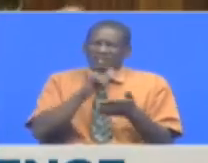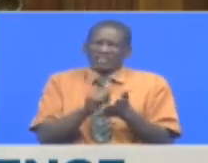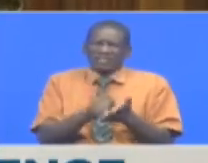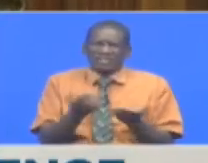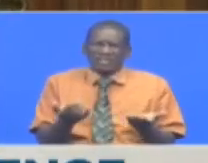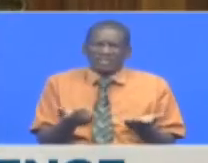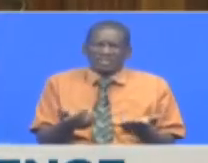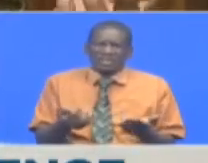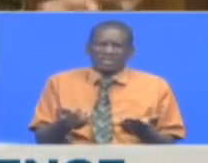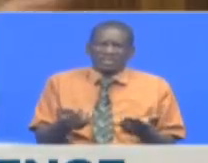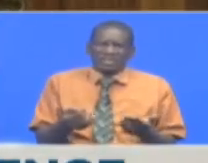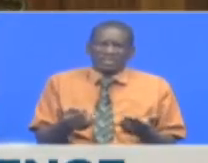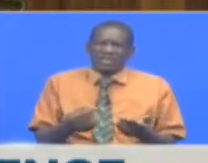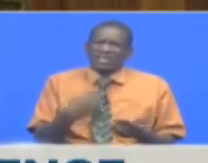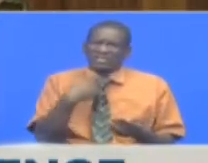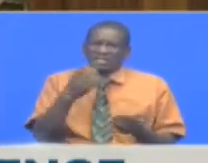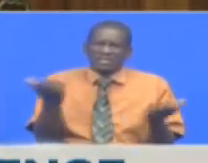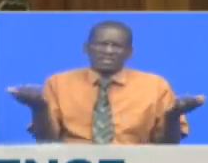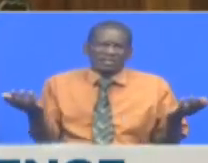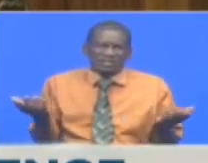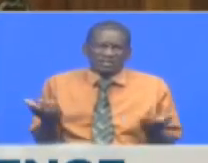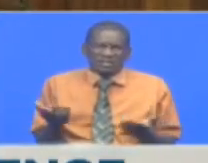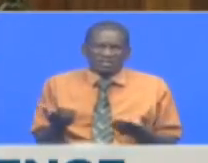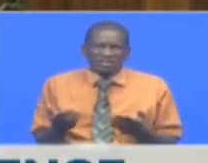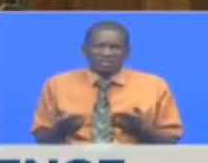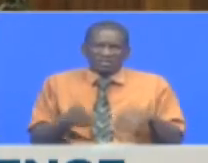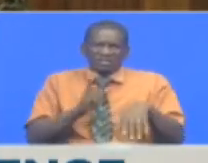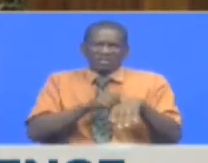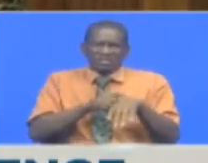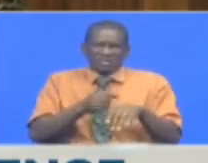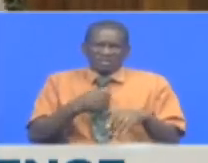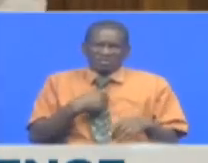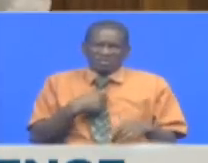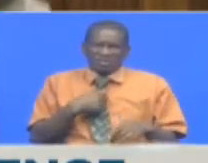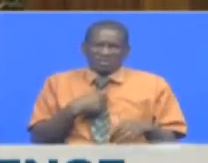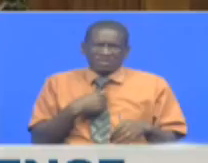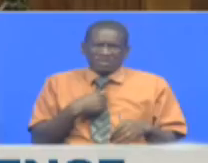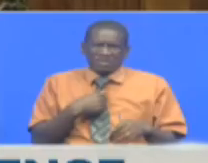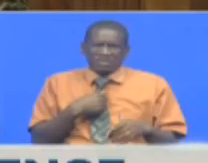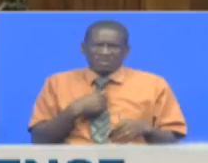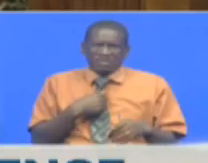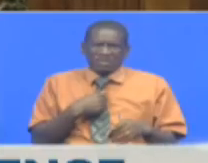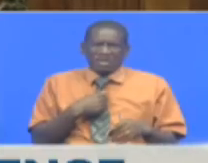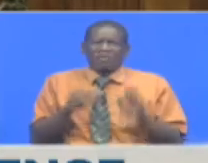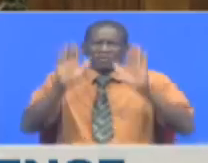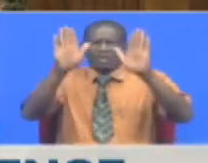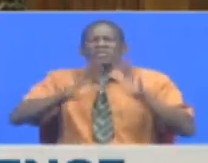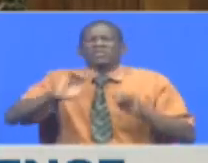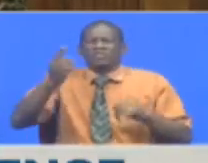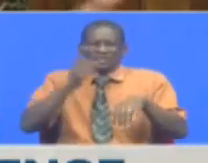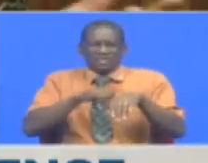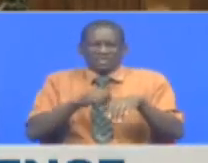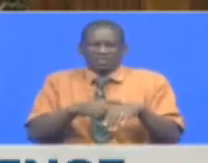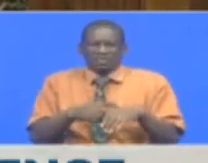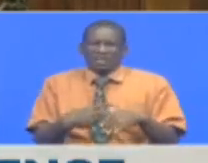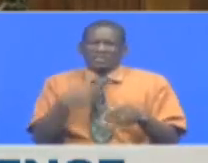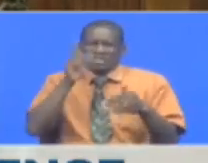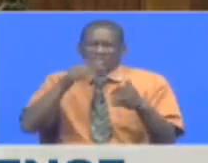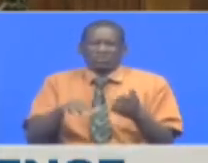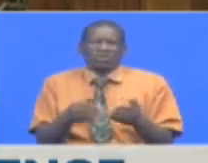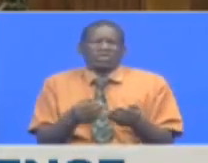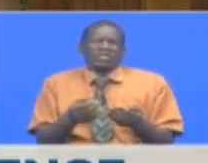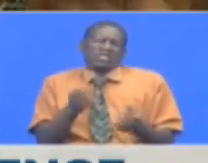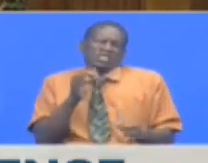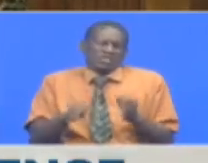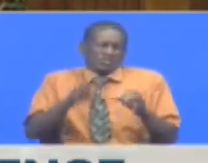going to take, I said when I was vying for my very first time, that regardless of whether I'm chosen